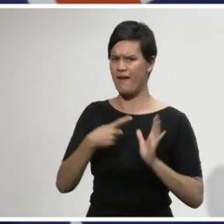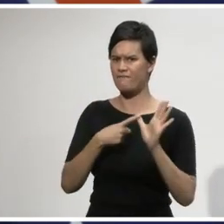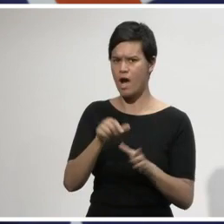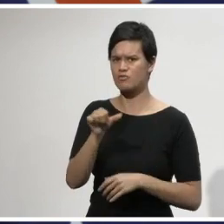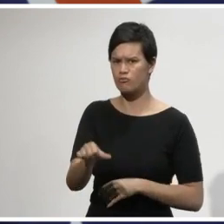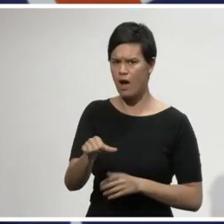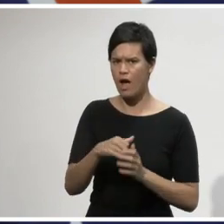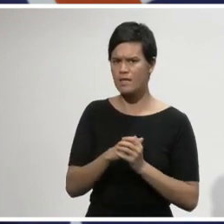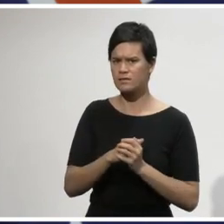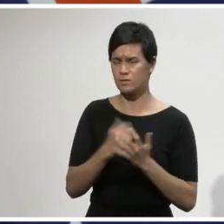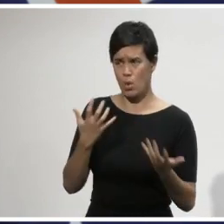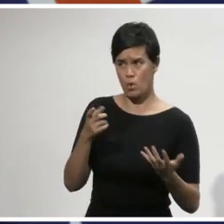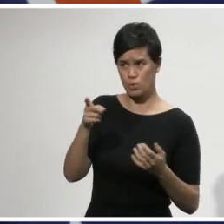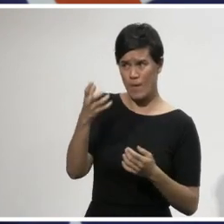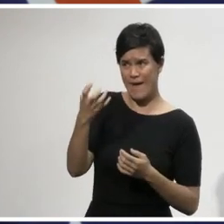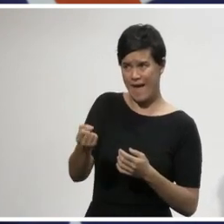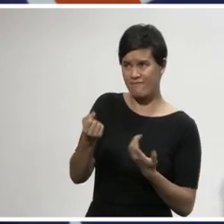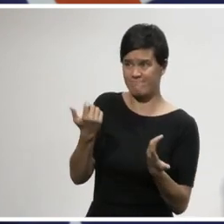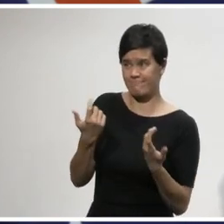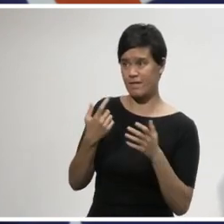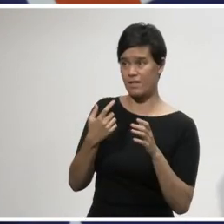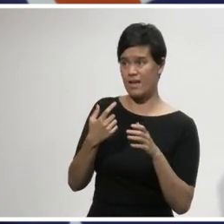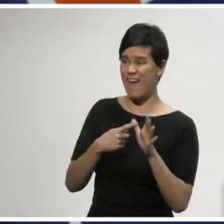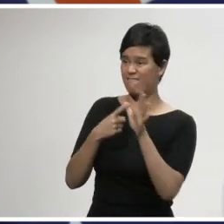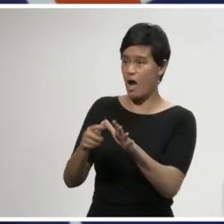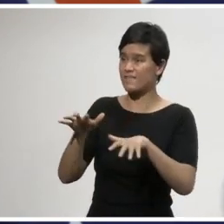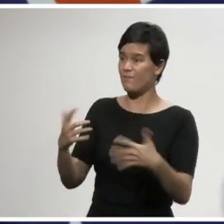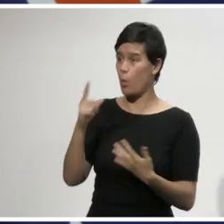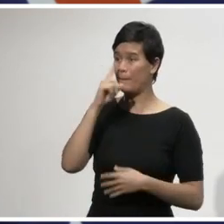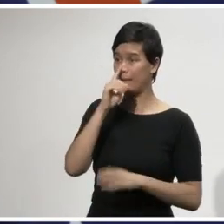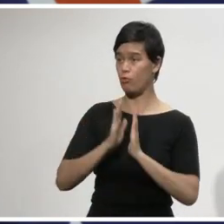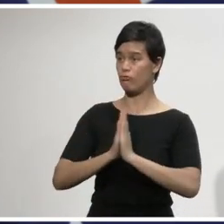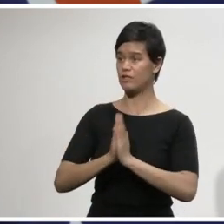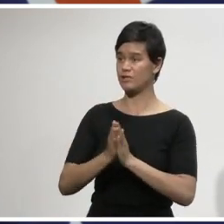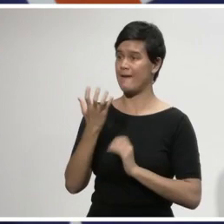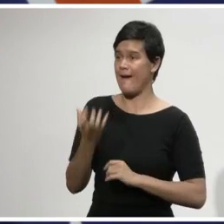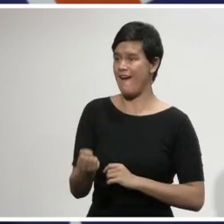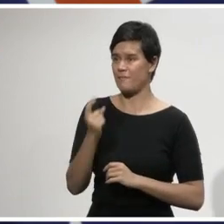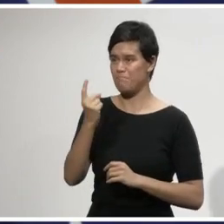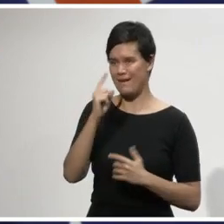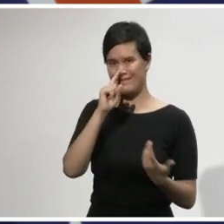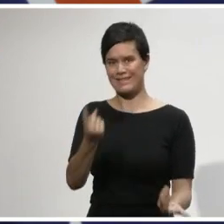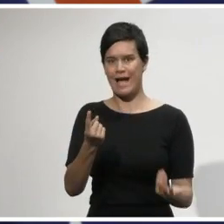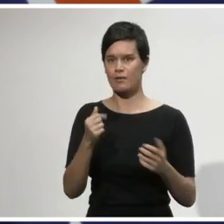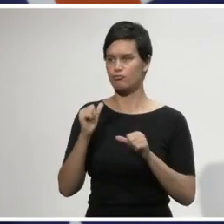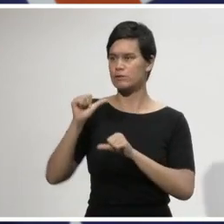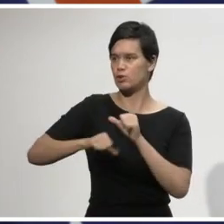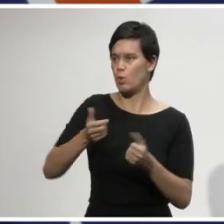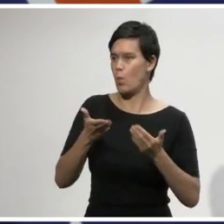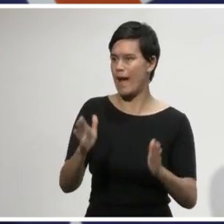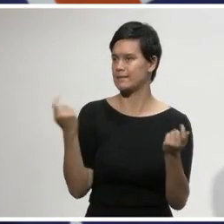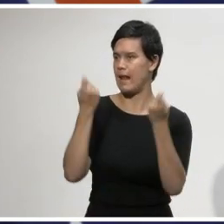who are actually struggling to probably practice their faithful Easter in a different way this time